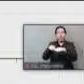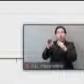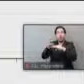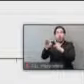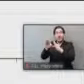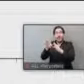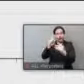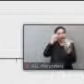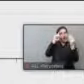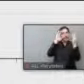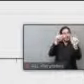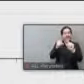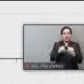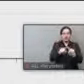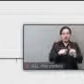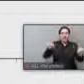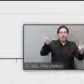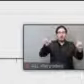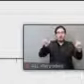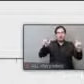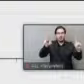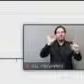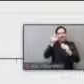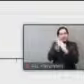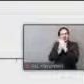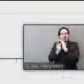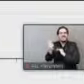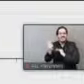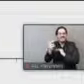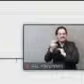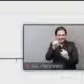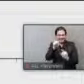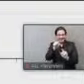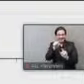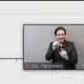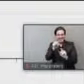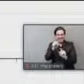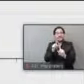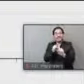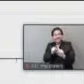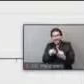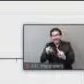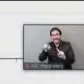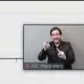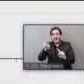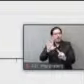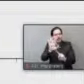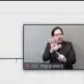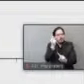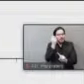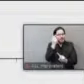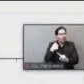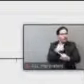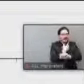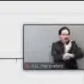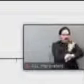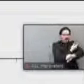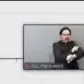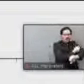cases, and this is what we're projecting. But because we're doing so well with vaccines, we're really on the red